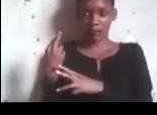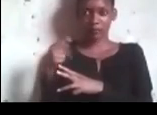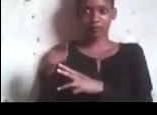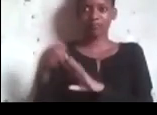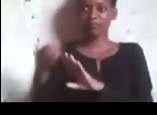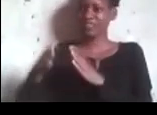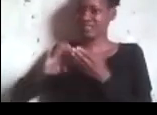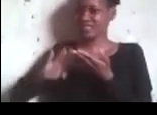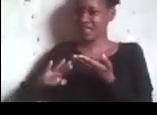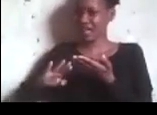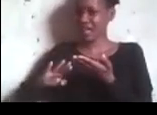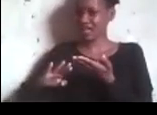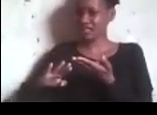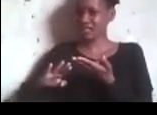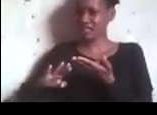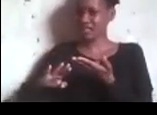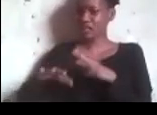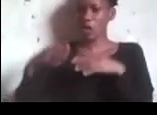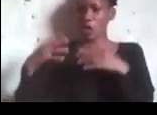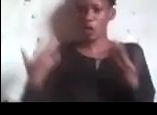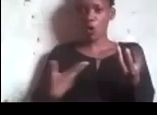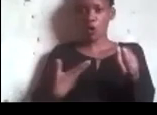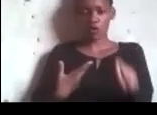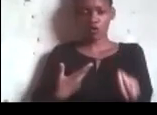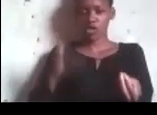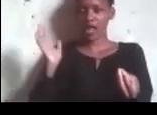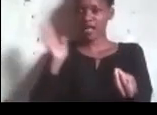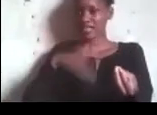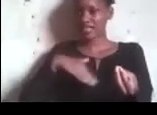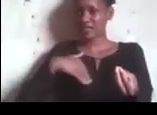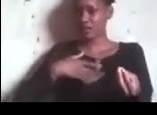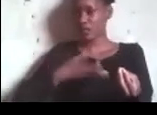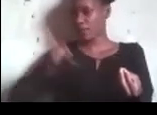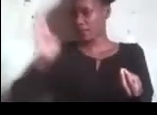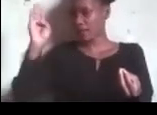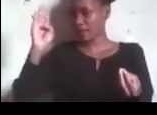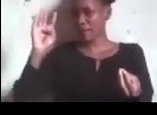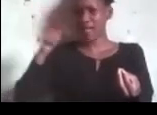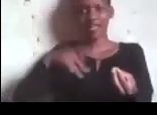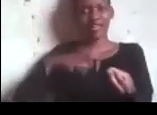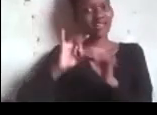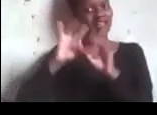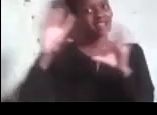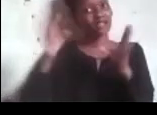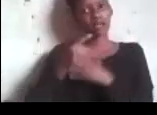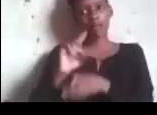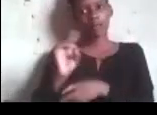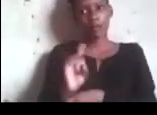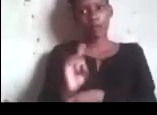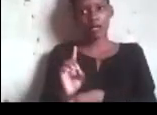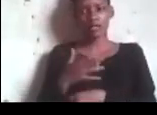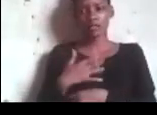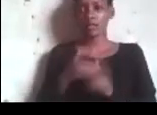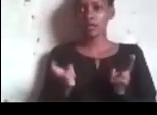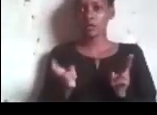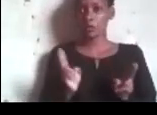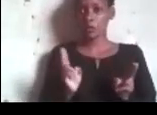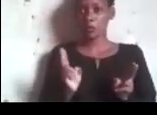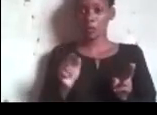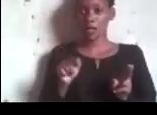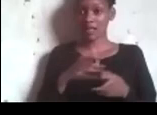has abandoned the child with the father. So normally in these cases is